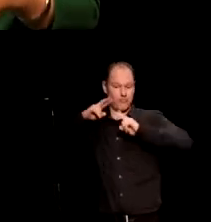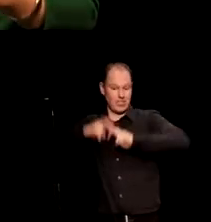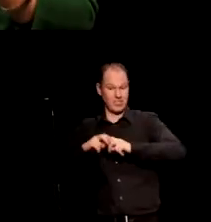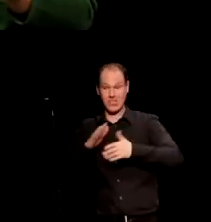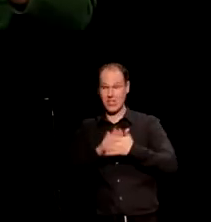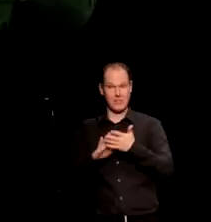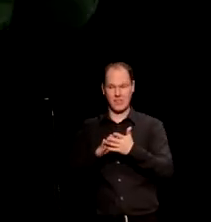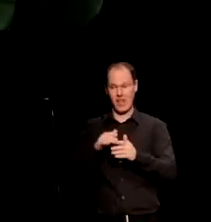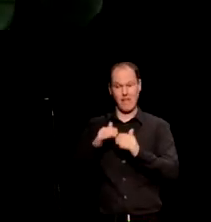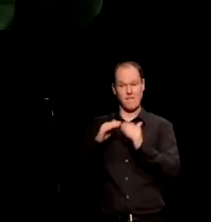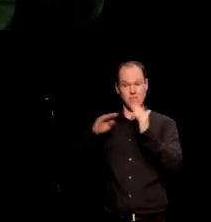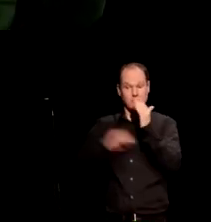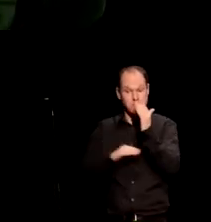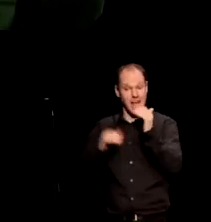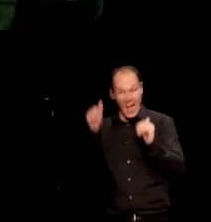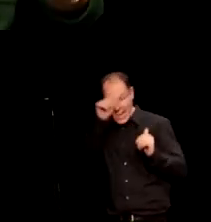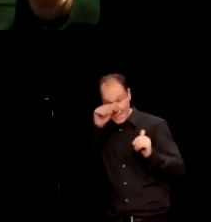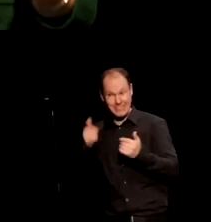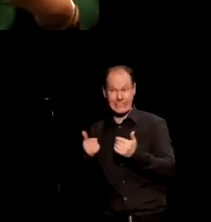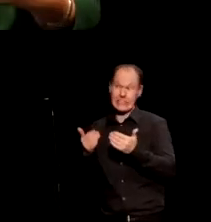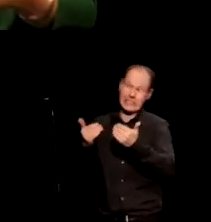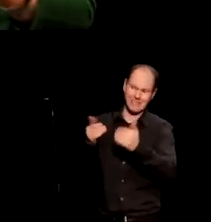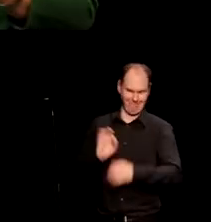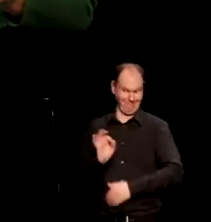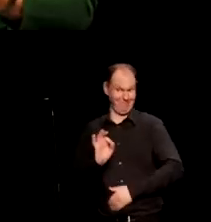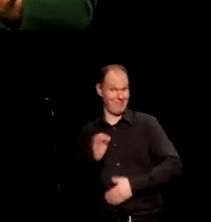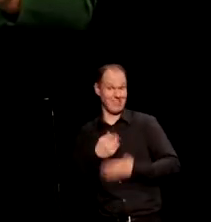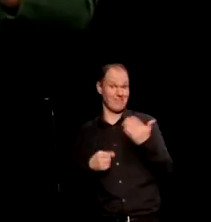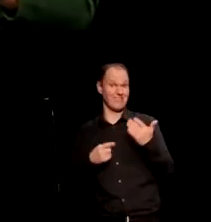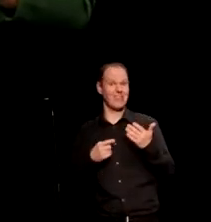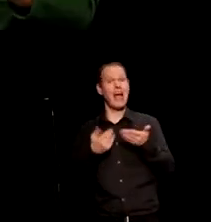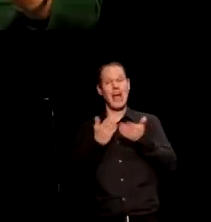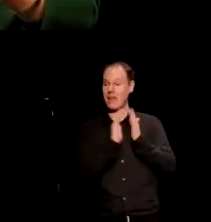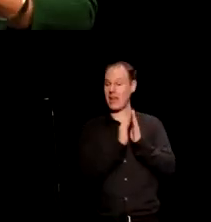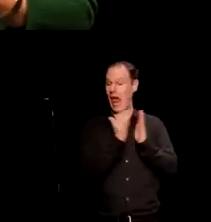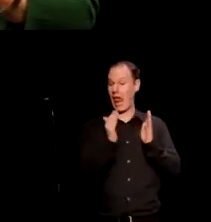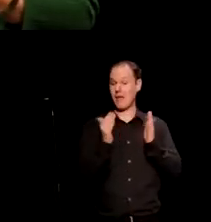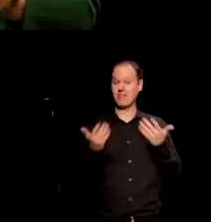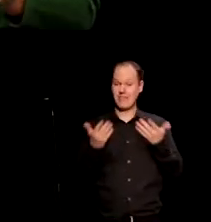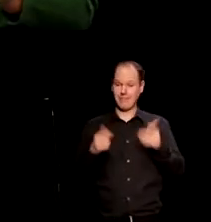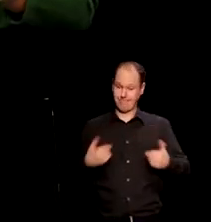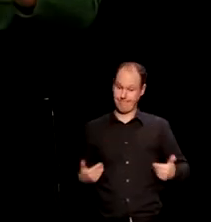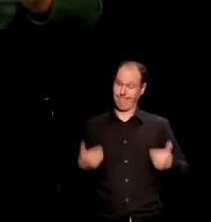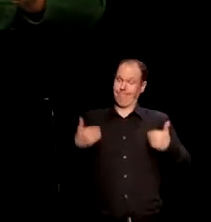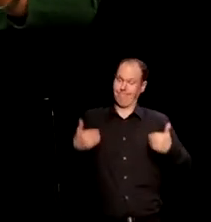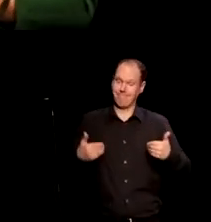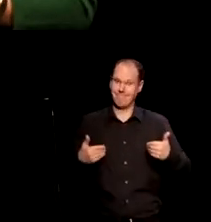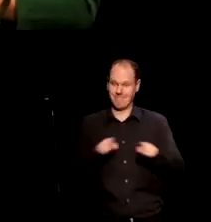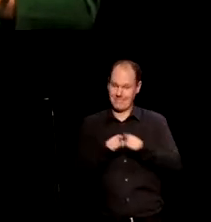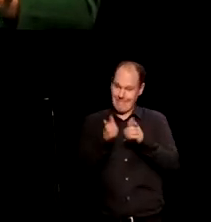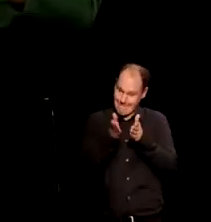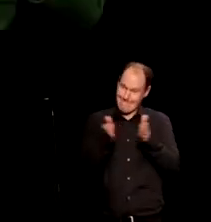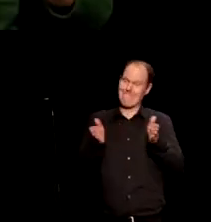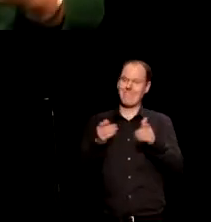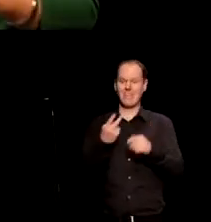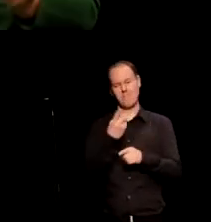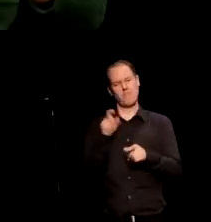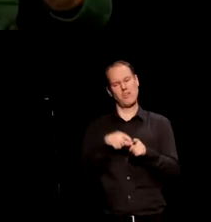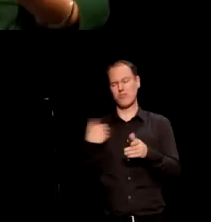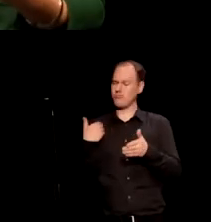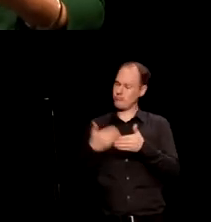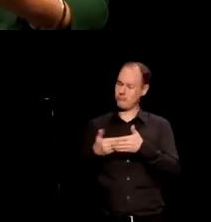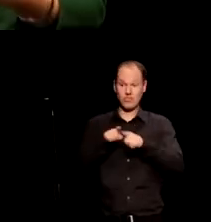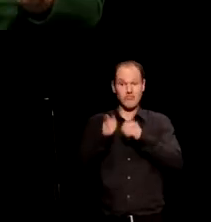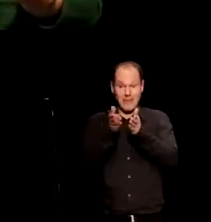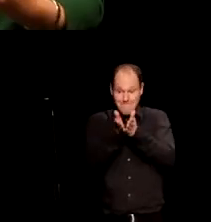in undergraduates, and the library has made strides in the past, definitely sort of 20 years, to